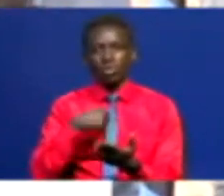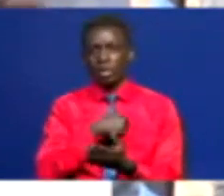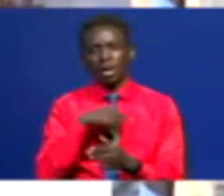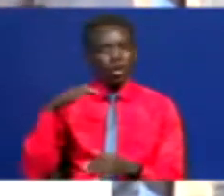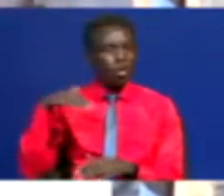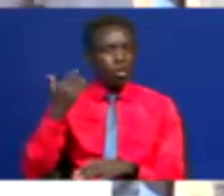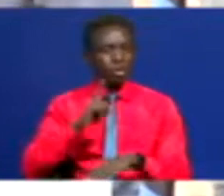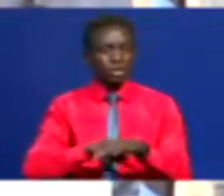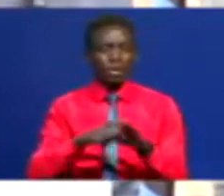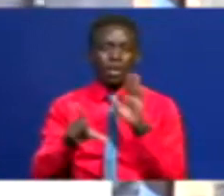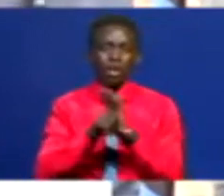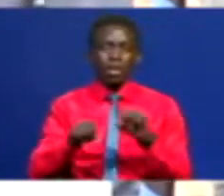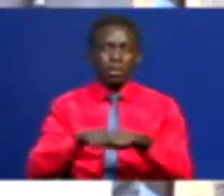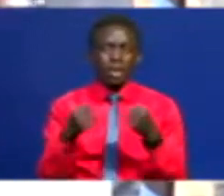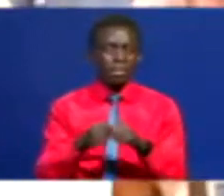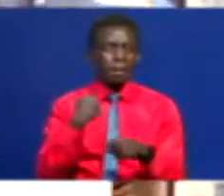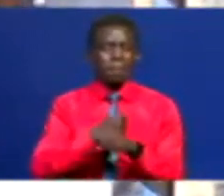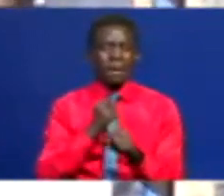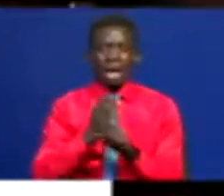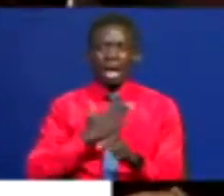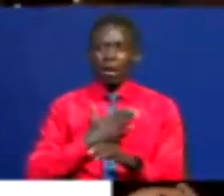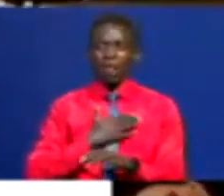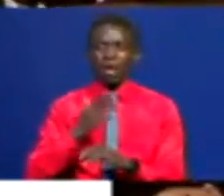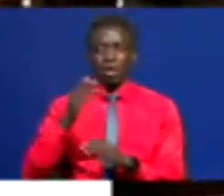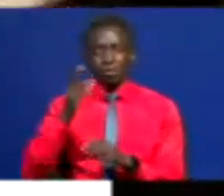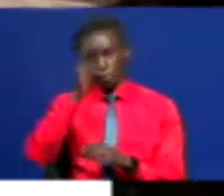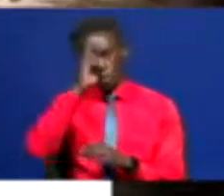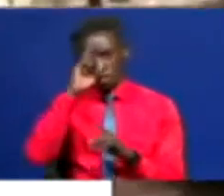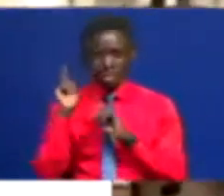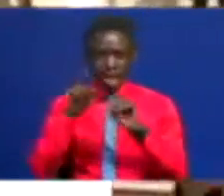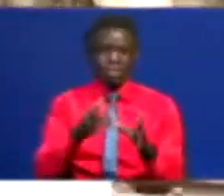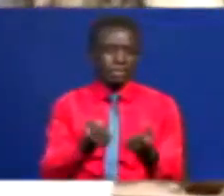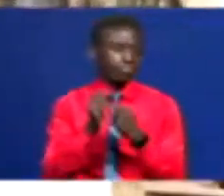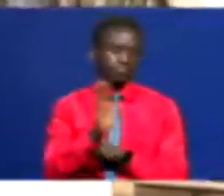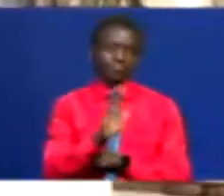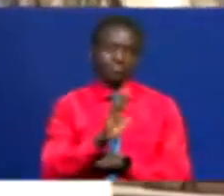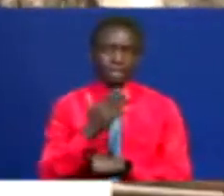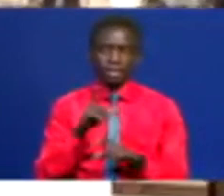itabidi ya maofisa wetu wa Coast Guard wakuja hapa kila siku mumeshikwa. The construction work is expected